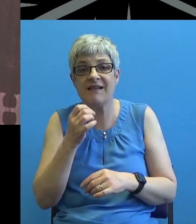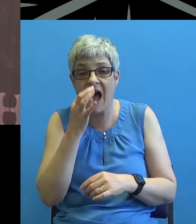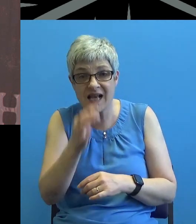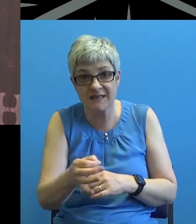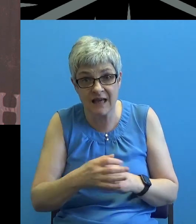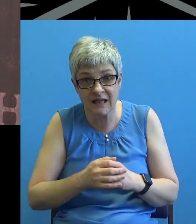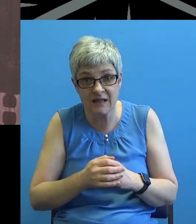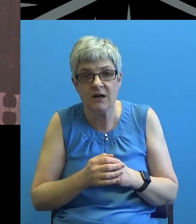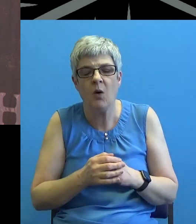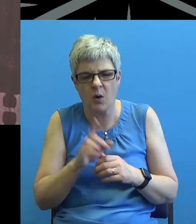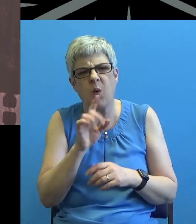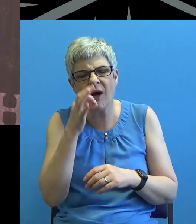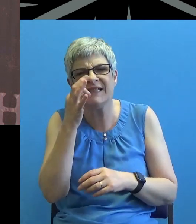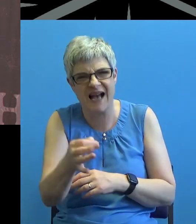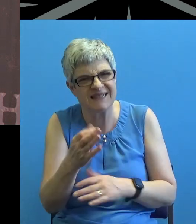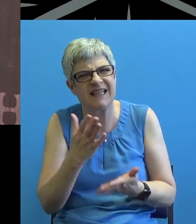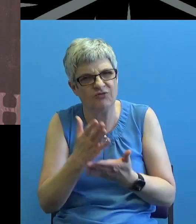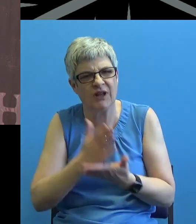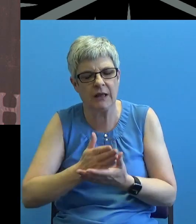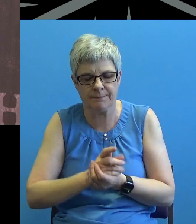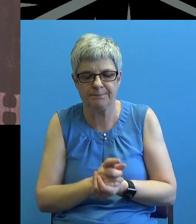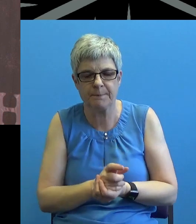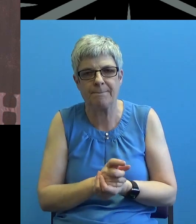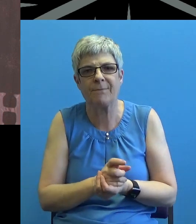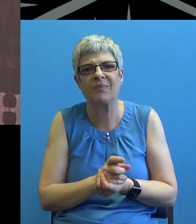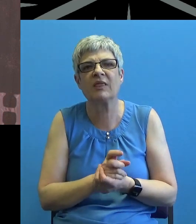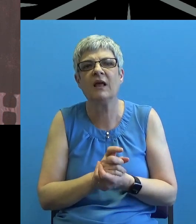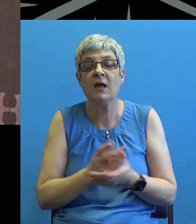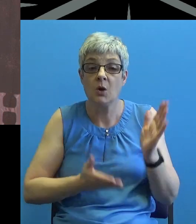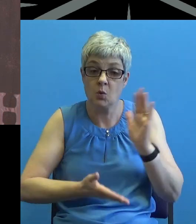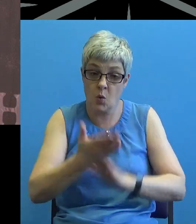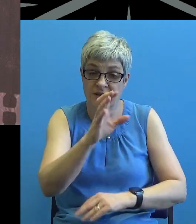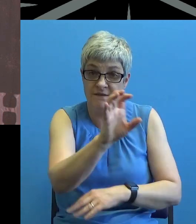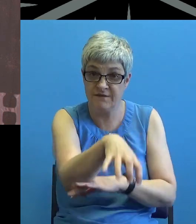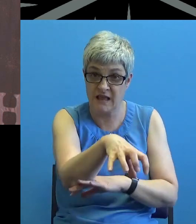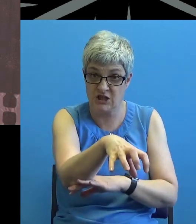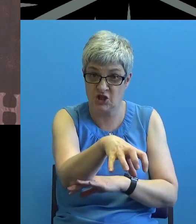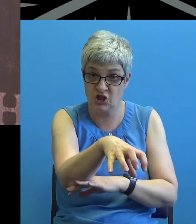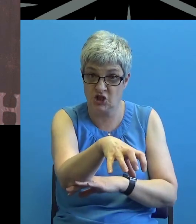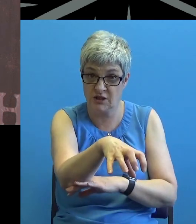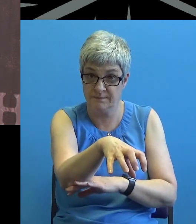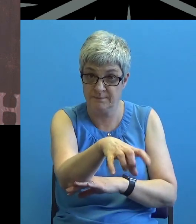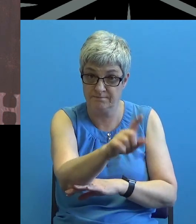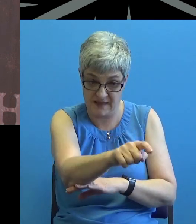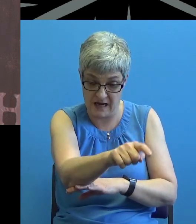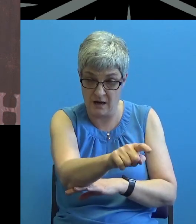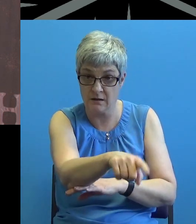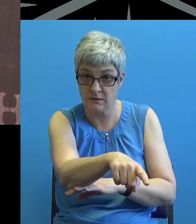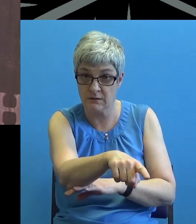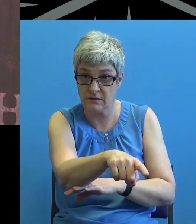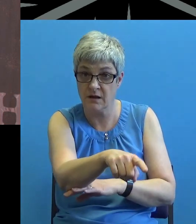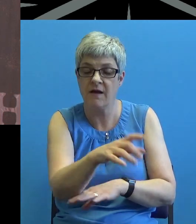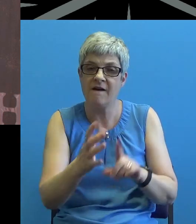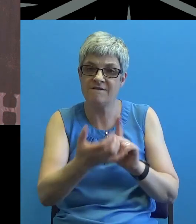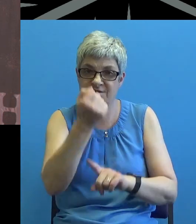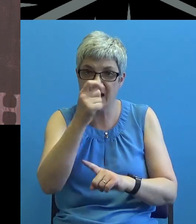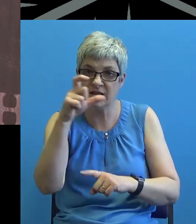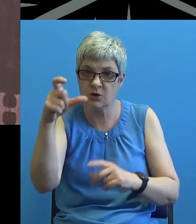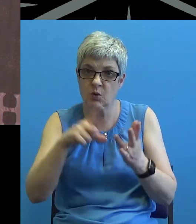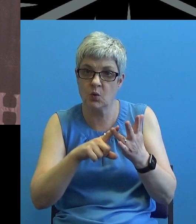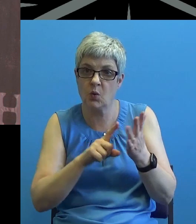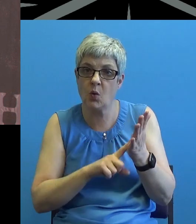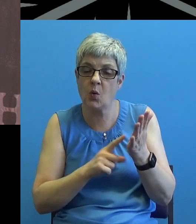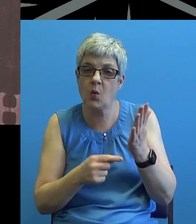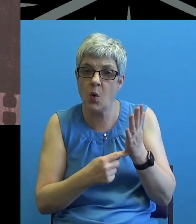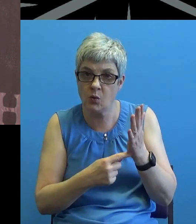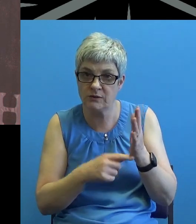or what he's asking for, rather. Go to the village opposite. Find the colt